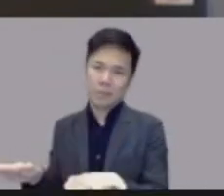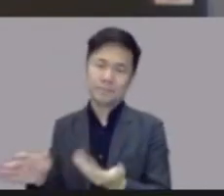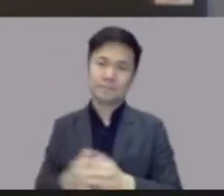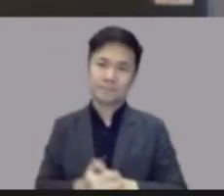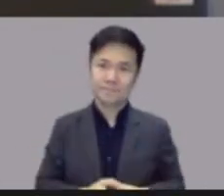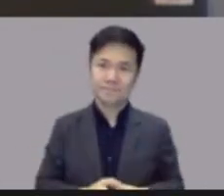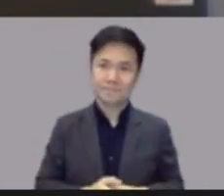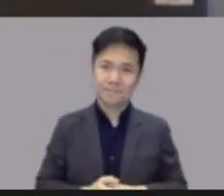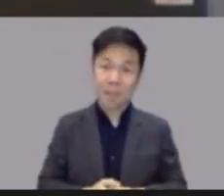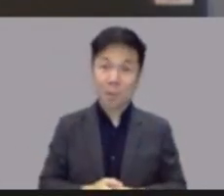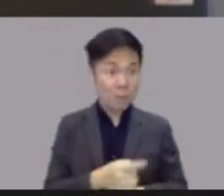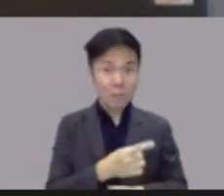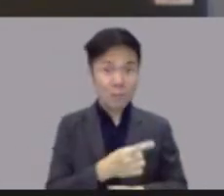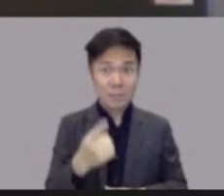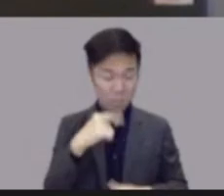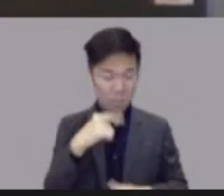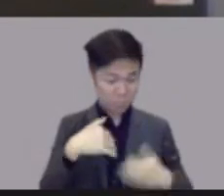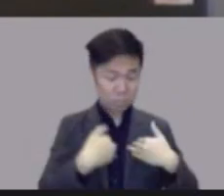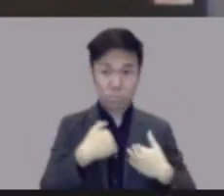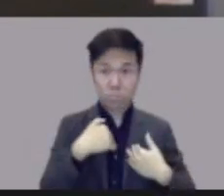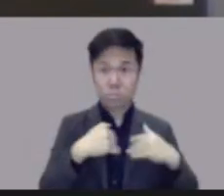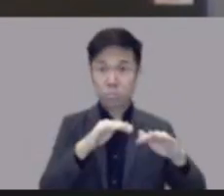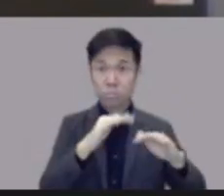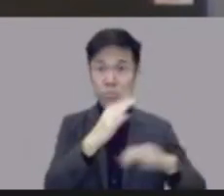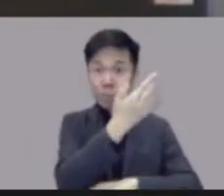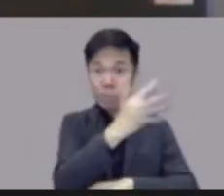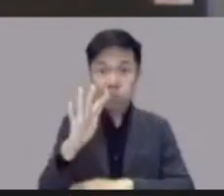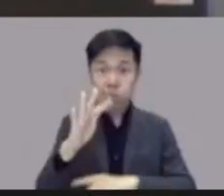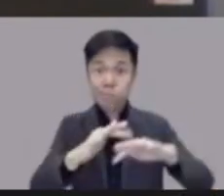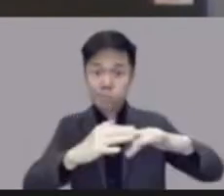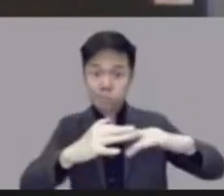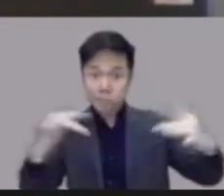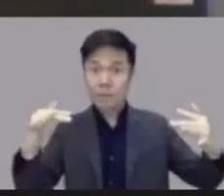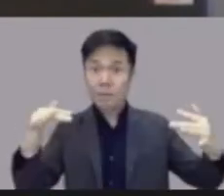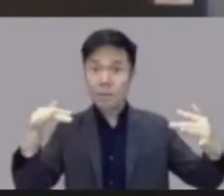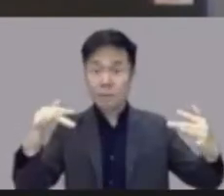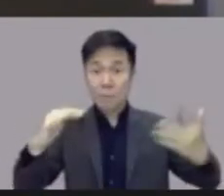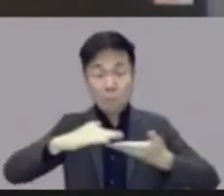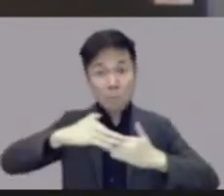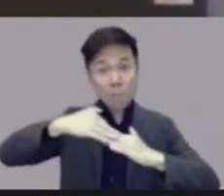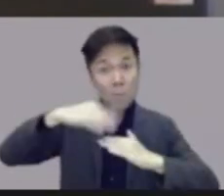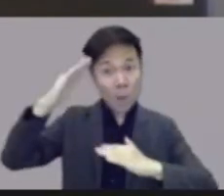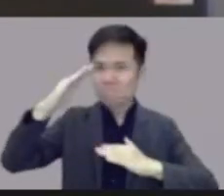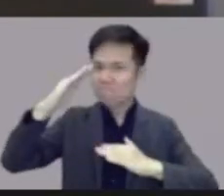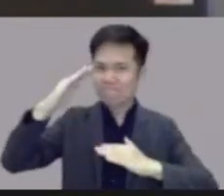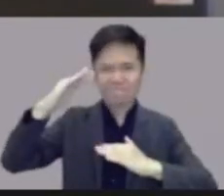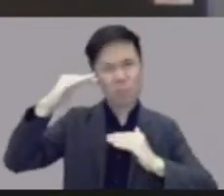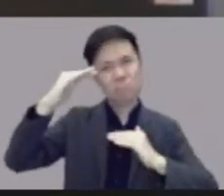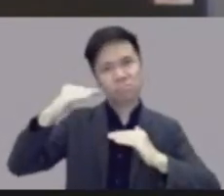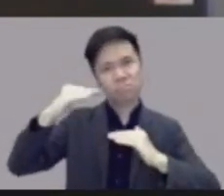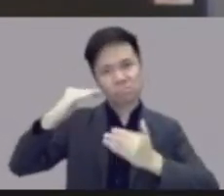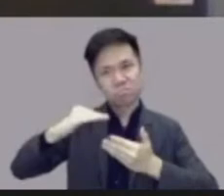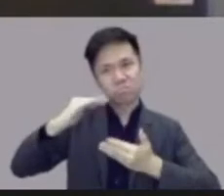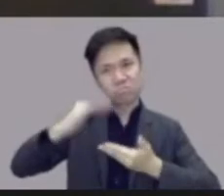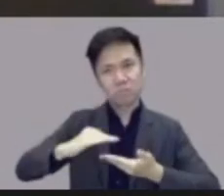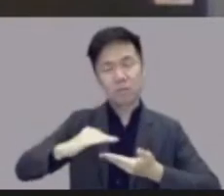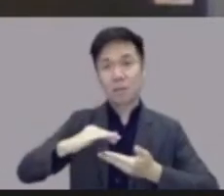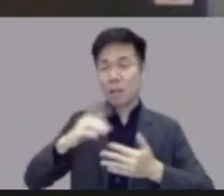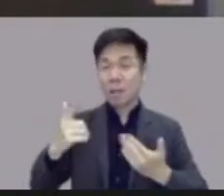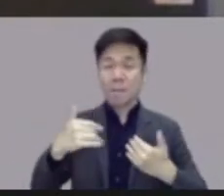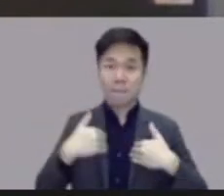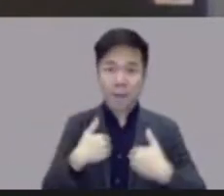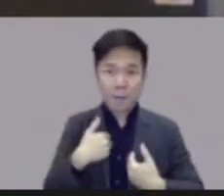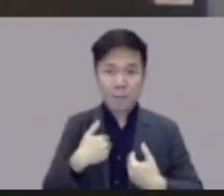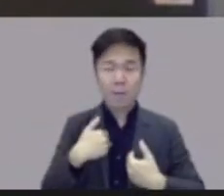regressing as numbers of threatened species of plants and vertebrates are declining